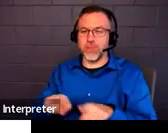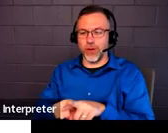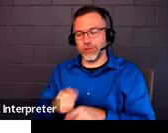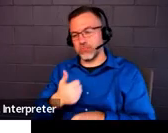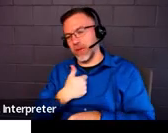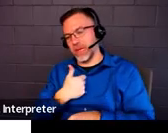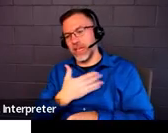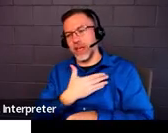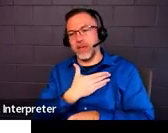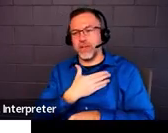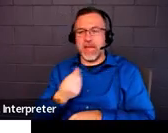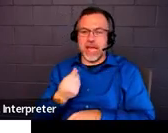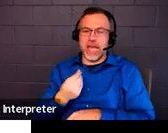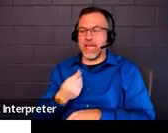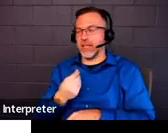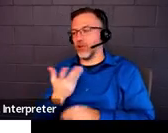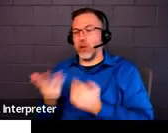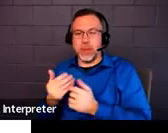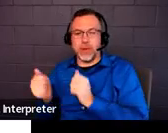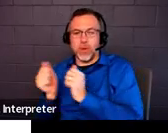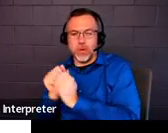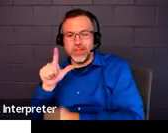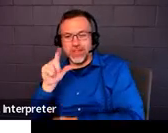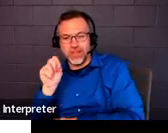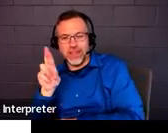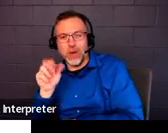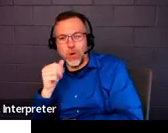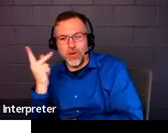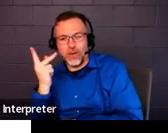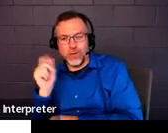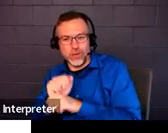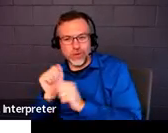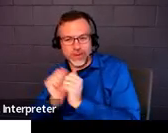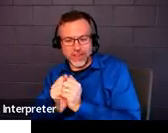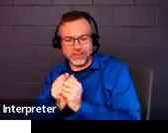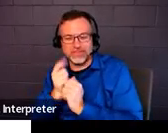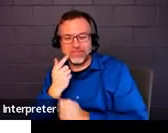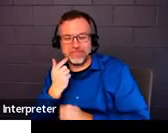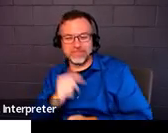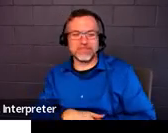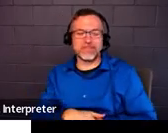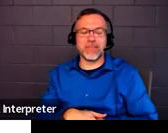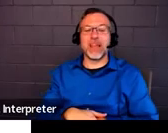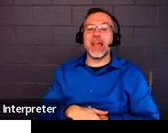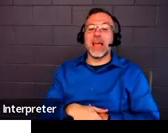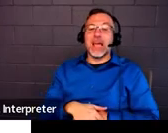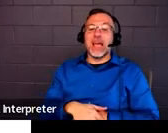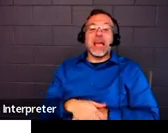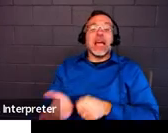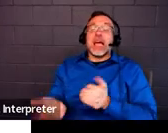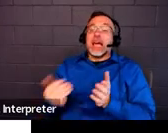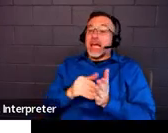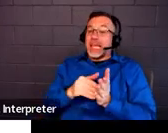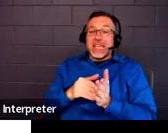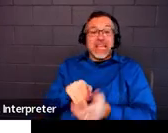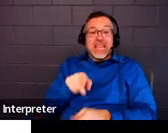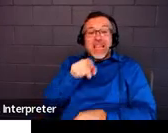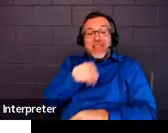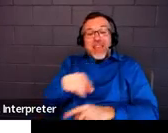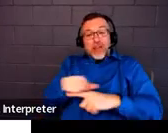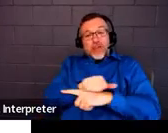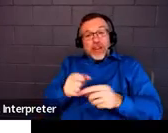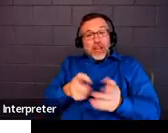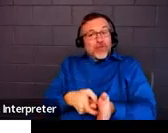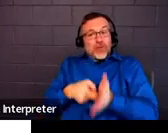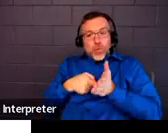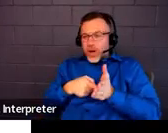or with the special guest star, Leora. This again is not required. The required trainings